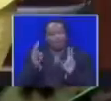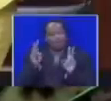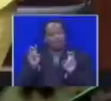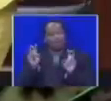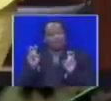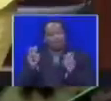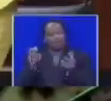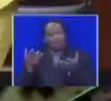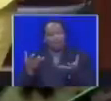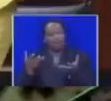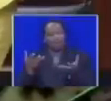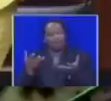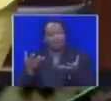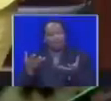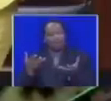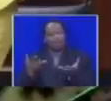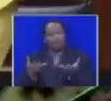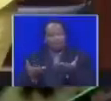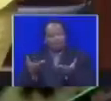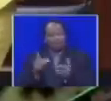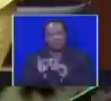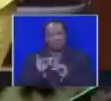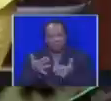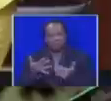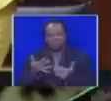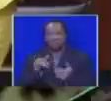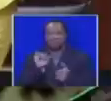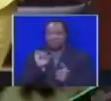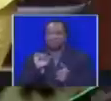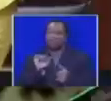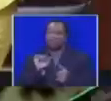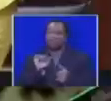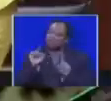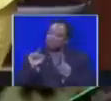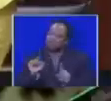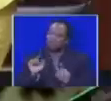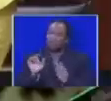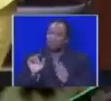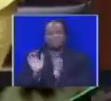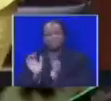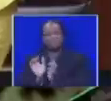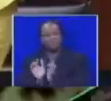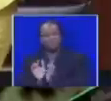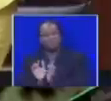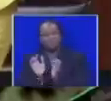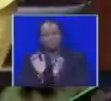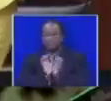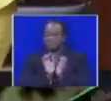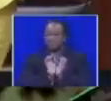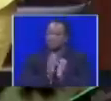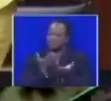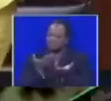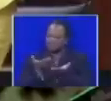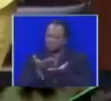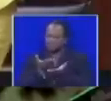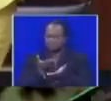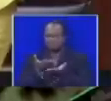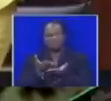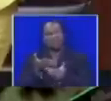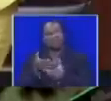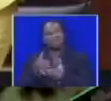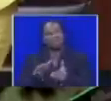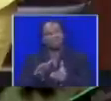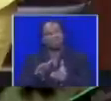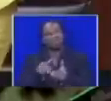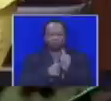have been put before properly constituted meetings of this honorable parliament, and there are